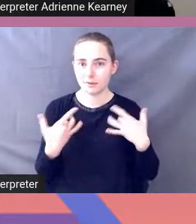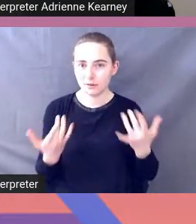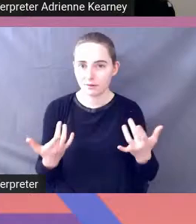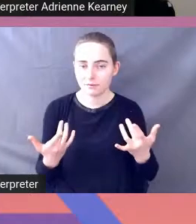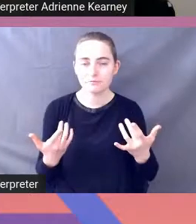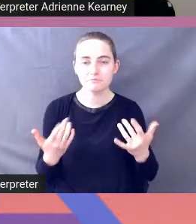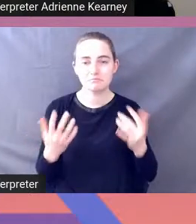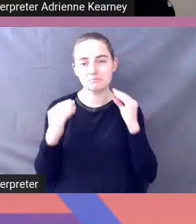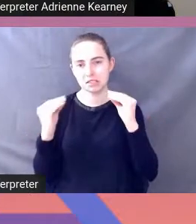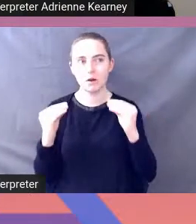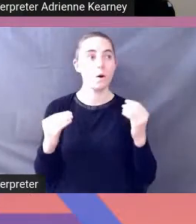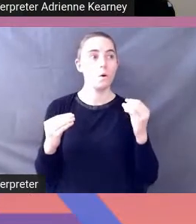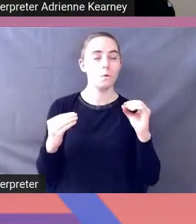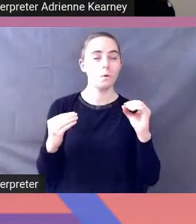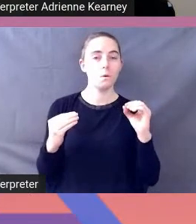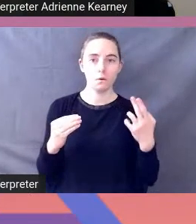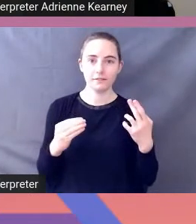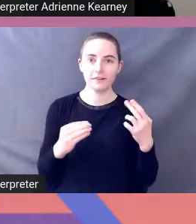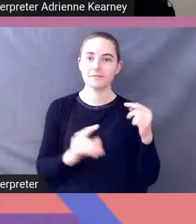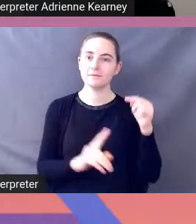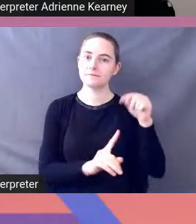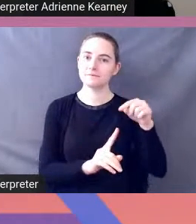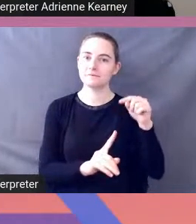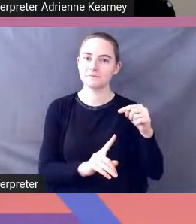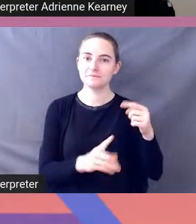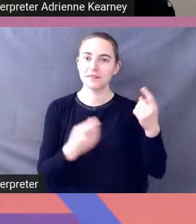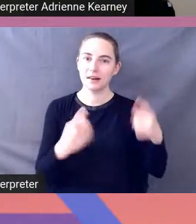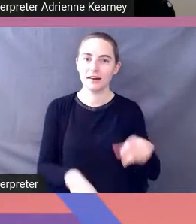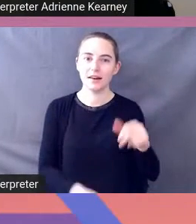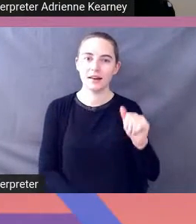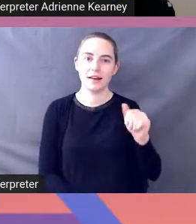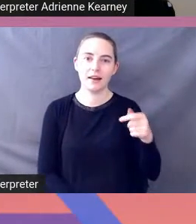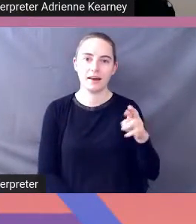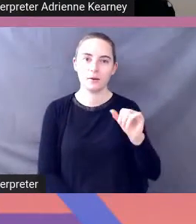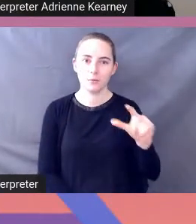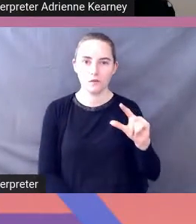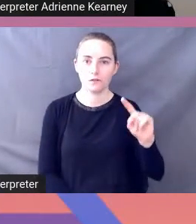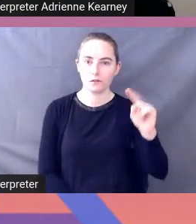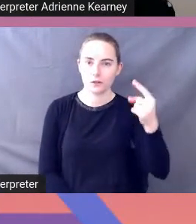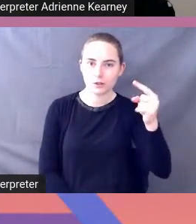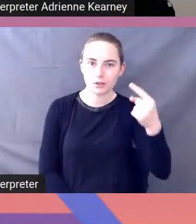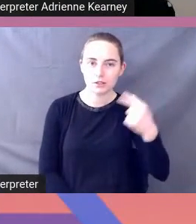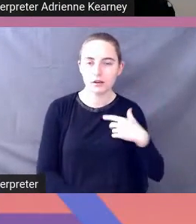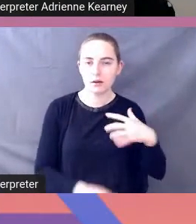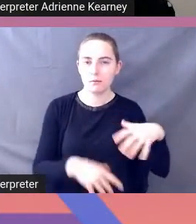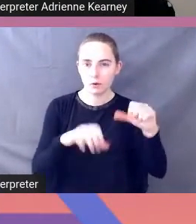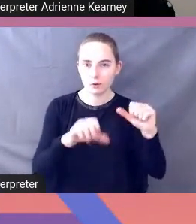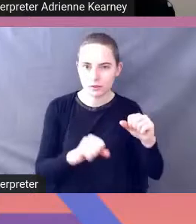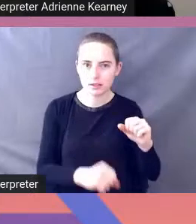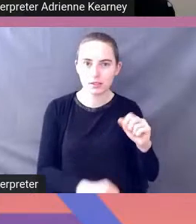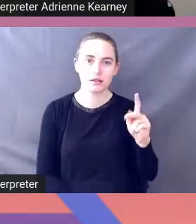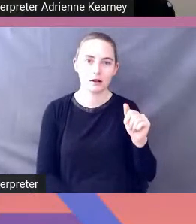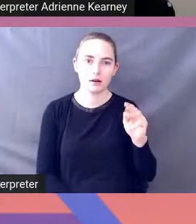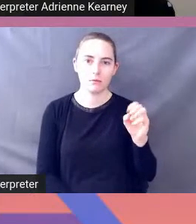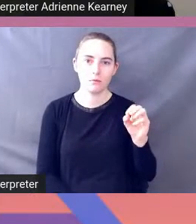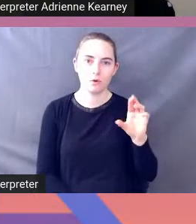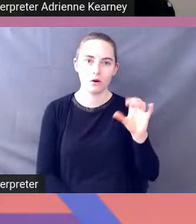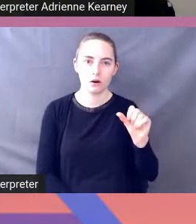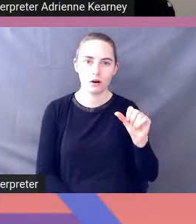Hold up. I do have something. April 1st, I'm hosting Kimura's Culture Corner. We have teamed up with Power Up